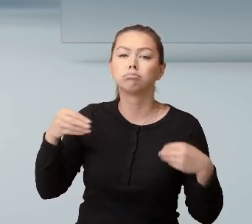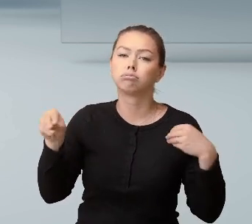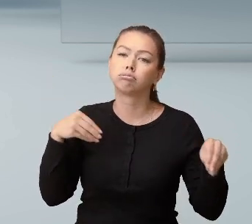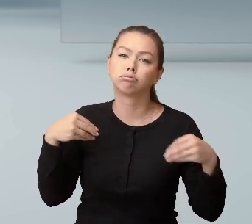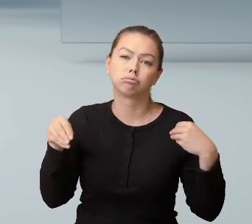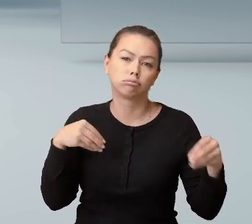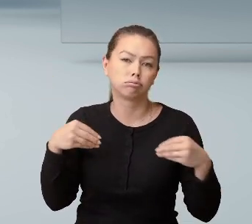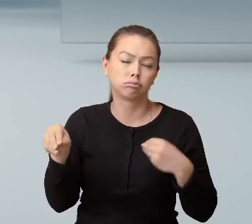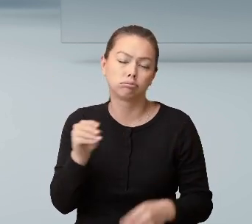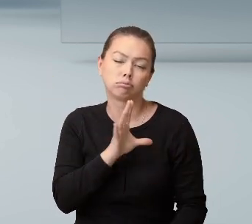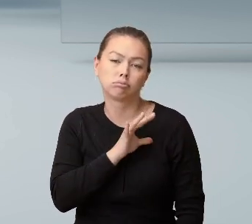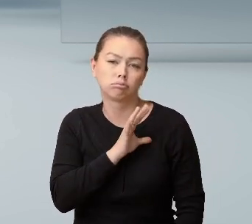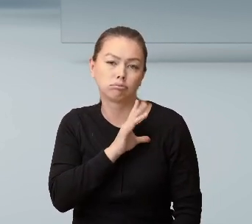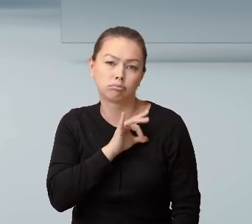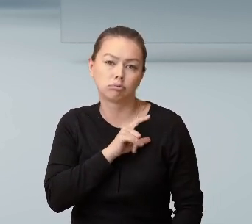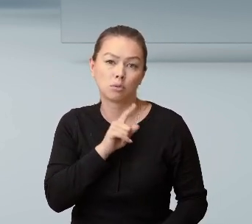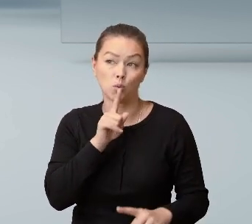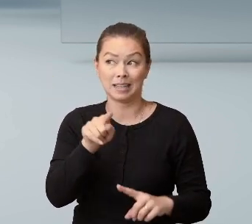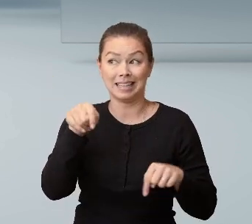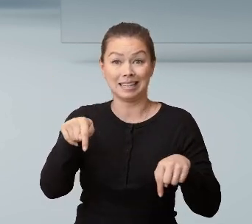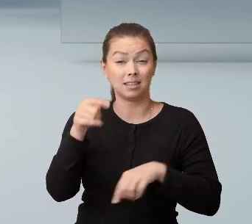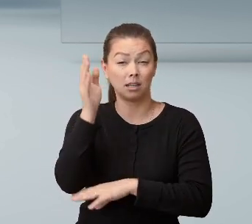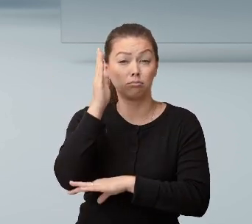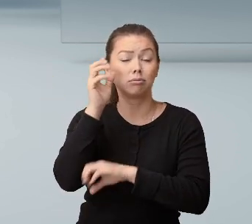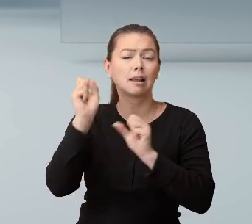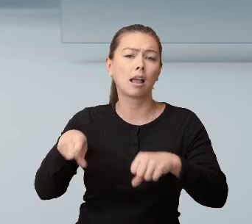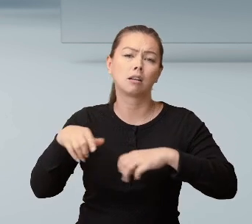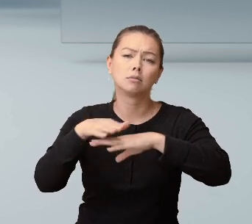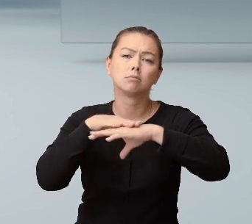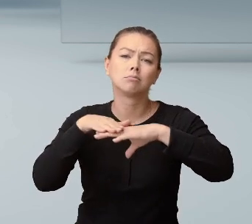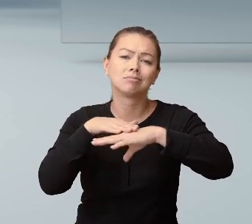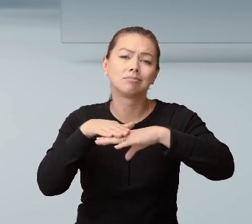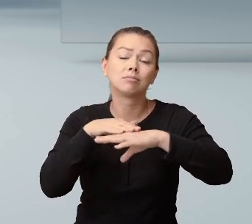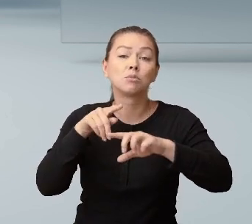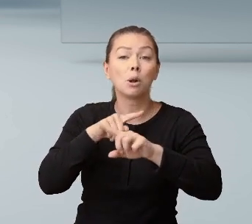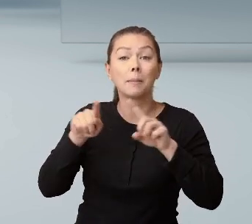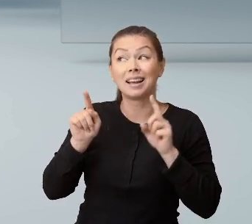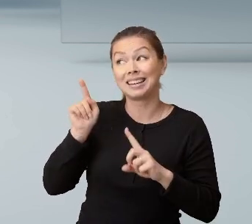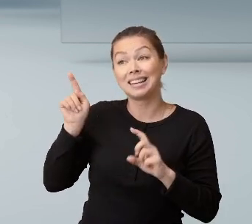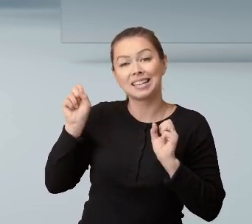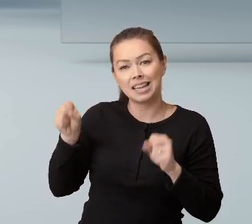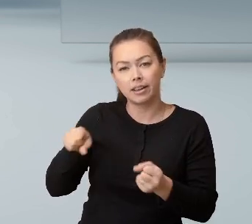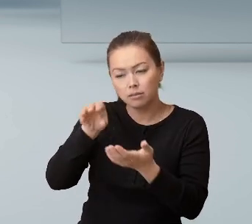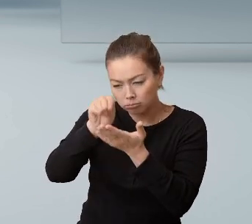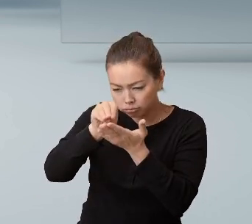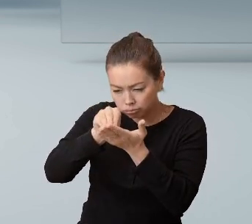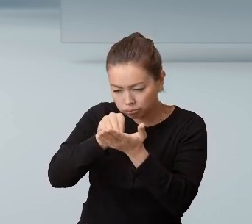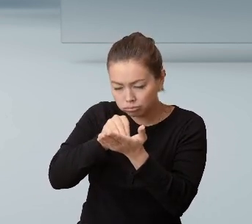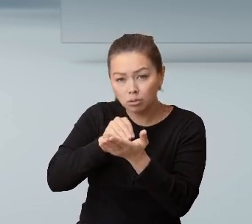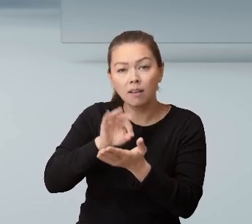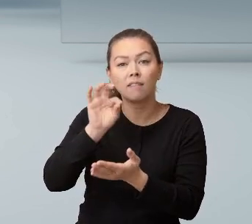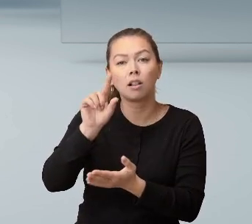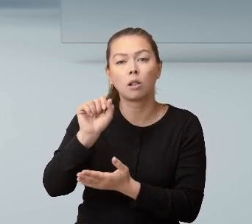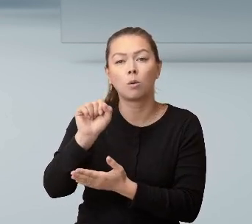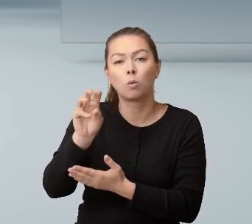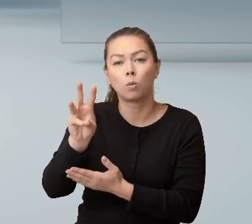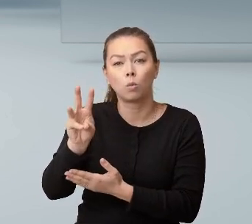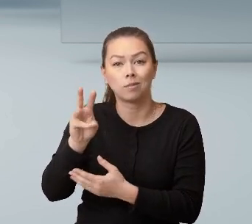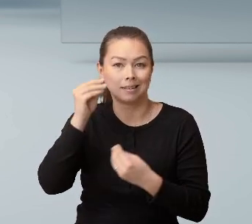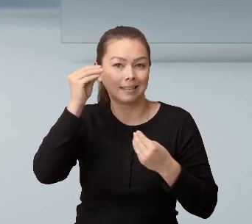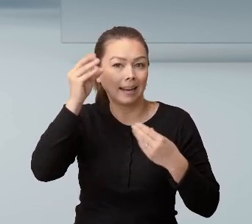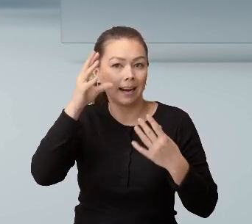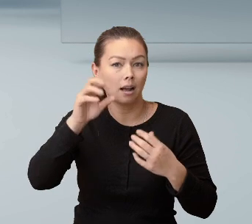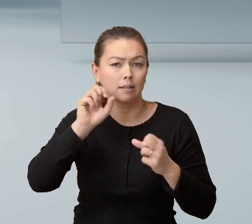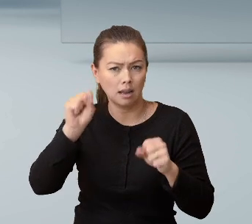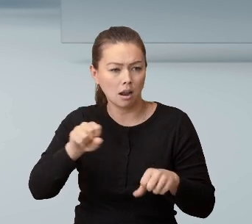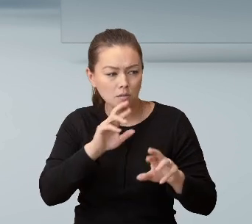And we can only really scratch the surface here in this session. But essentially, it can track the flow of data, and it can report on